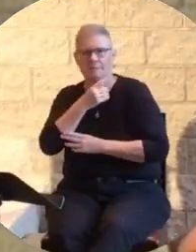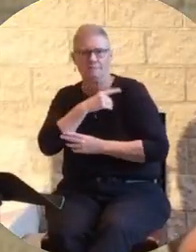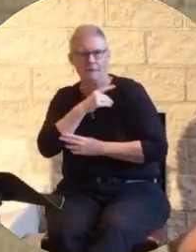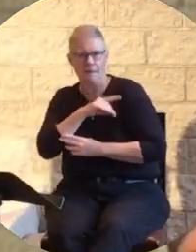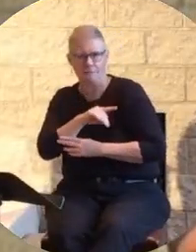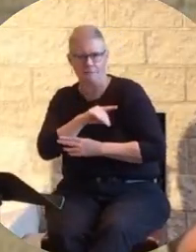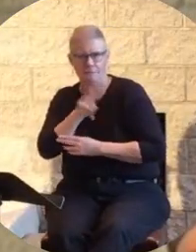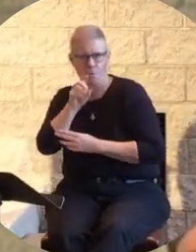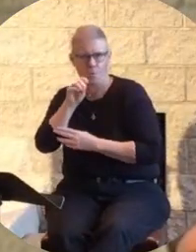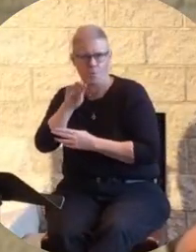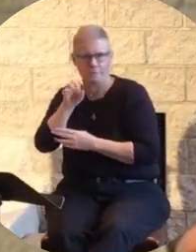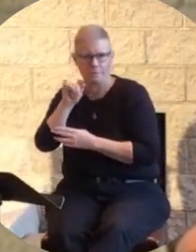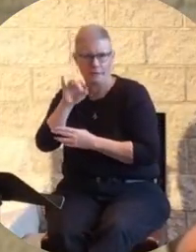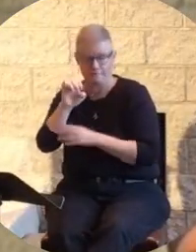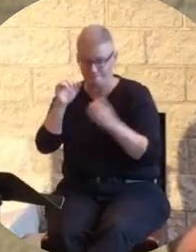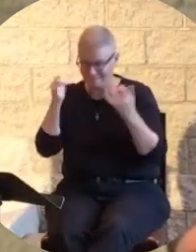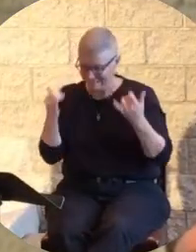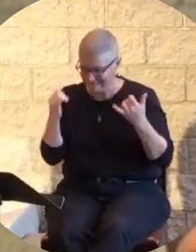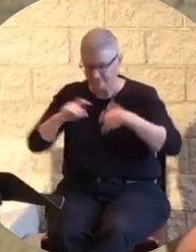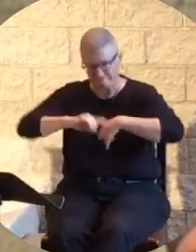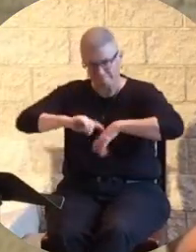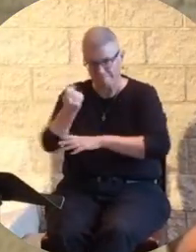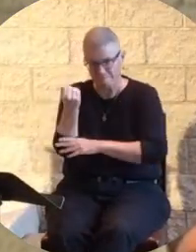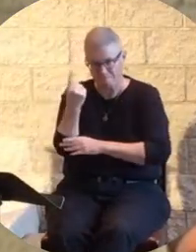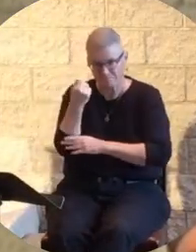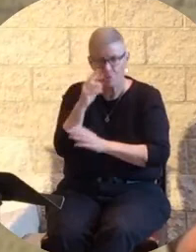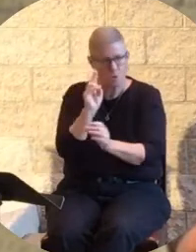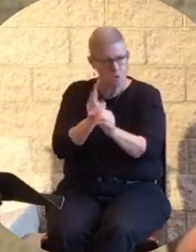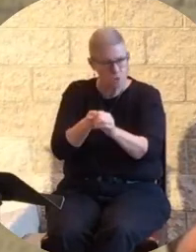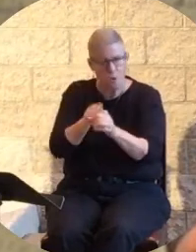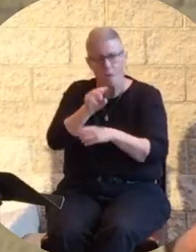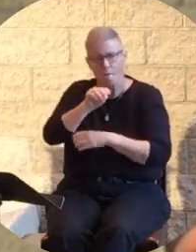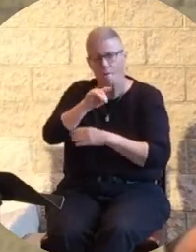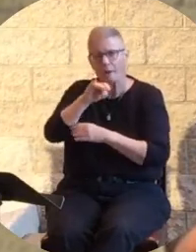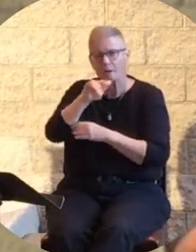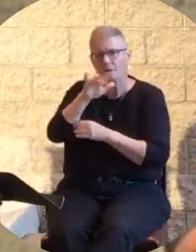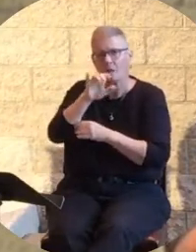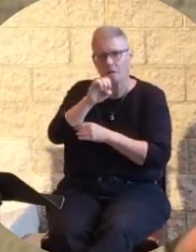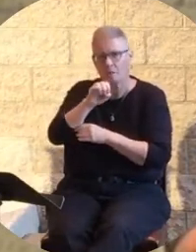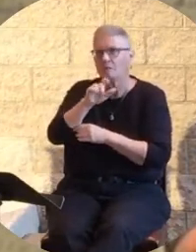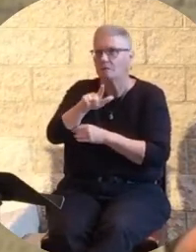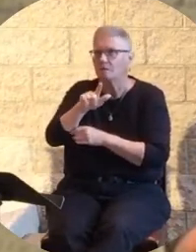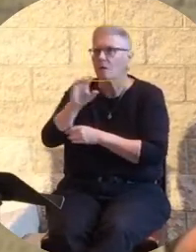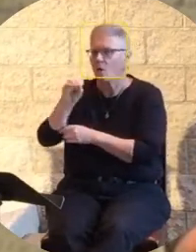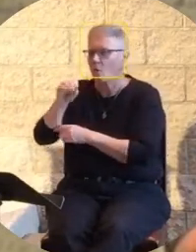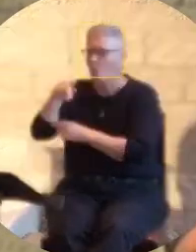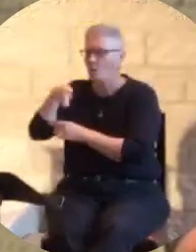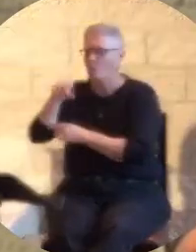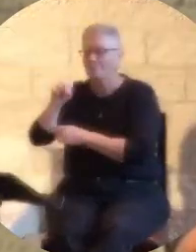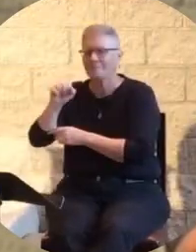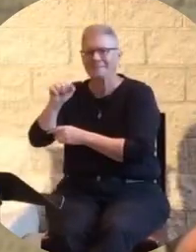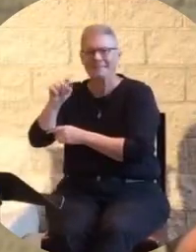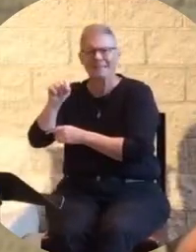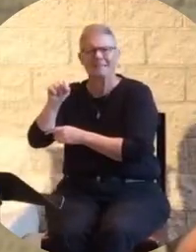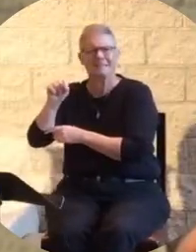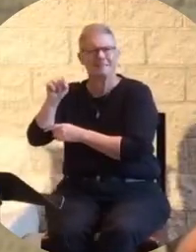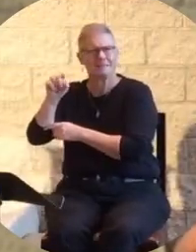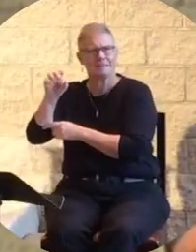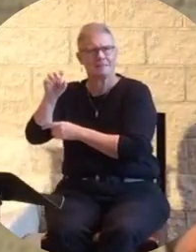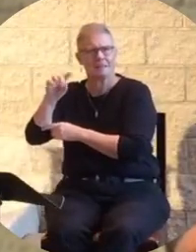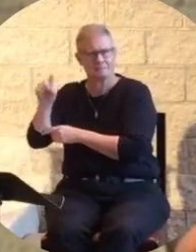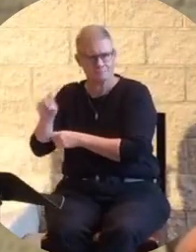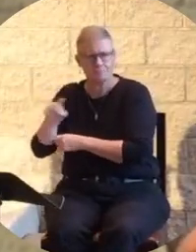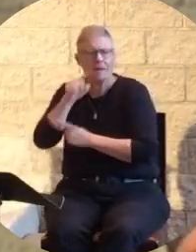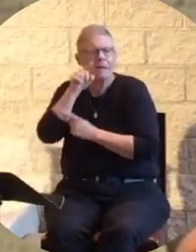Today at 11 a.m. Central, join Michael Opsatz for Moving from Empire Consciousness to Oneness Consciousness,